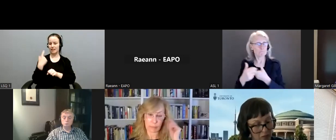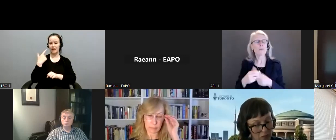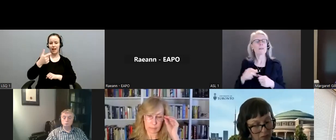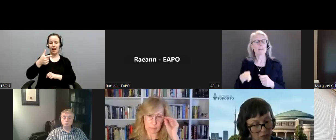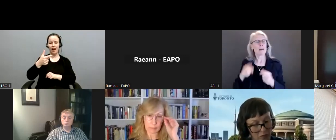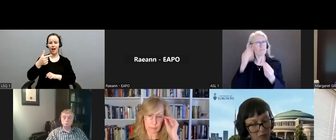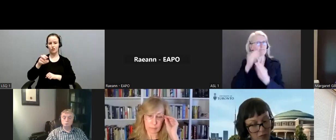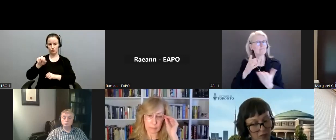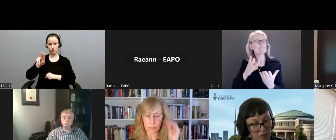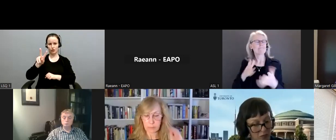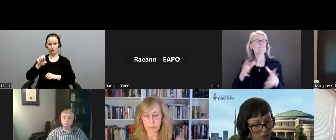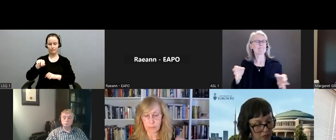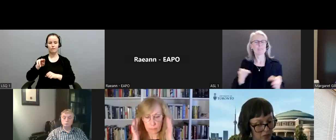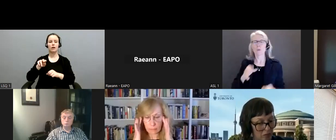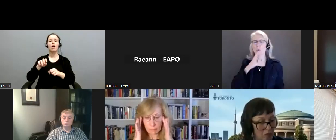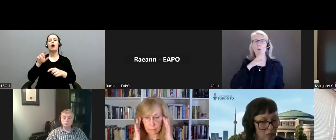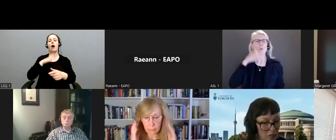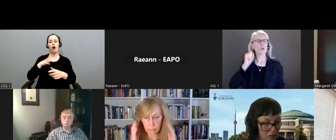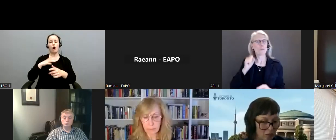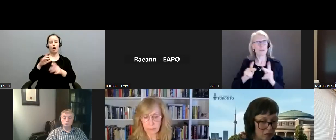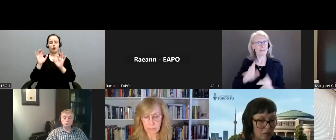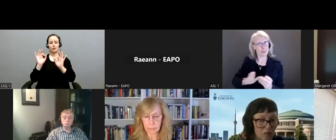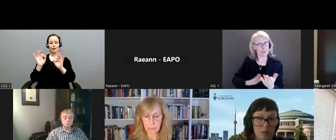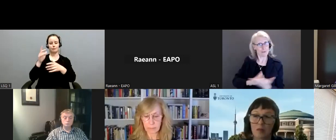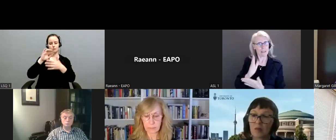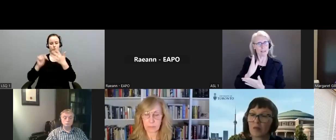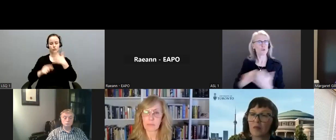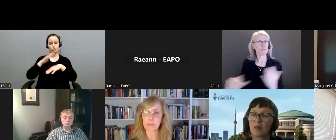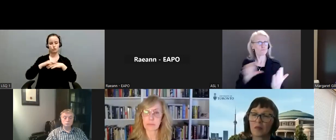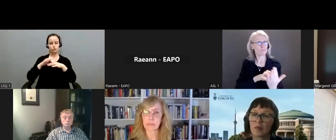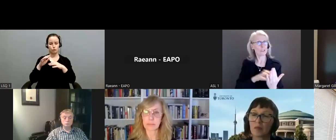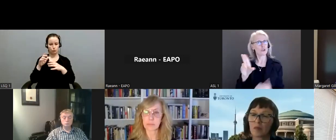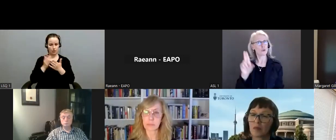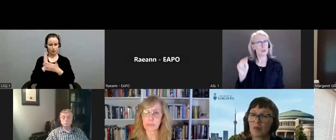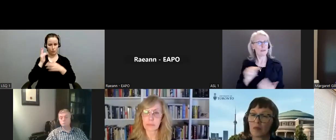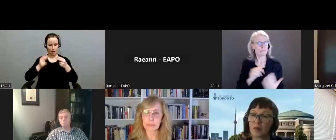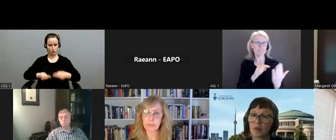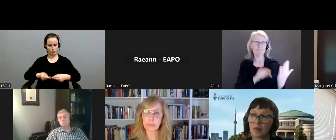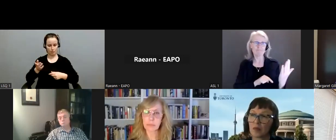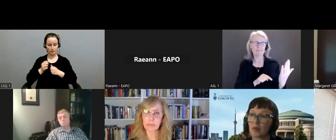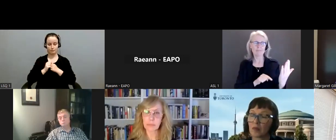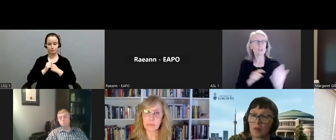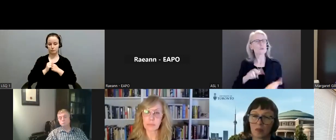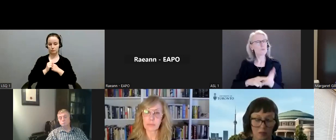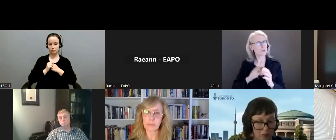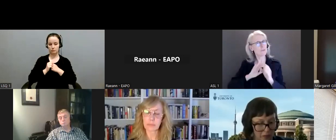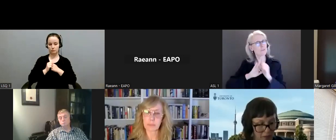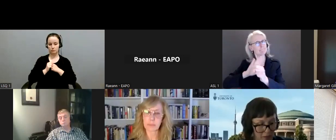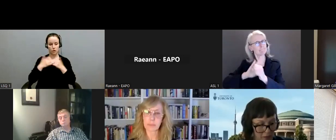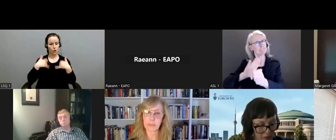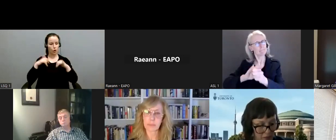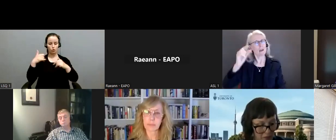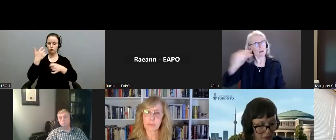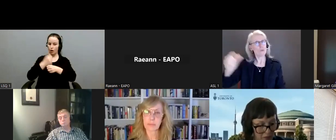for the codification of older persons' rights in a convention. We all need to continue to work with our government to keep the